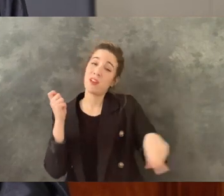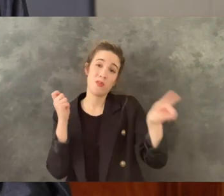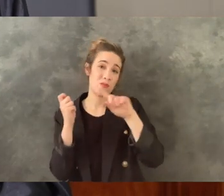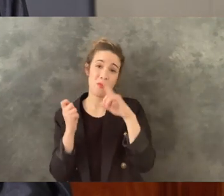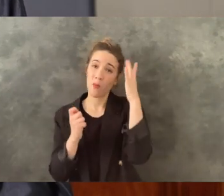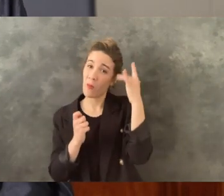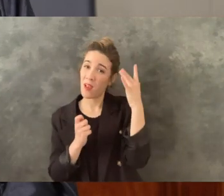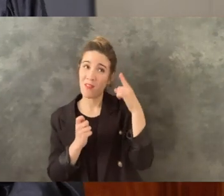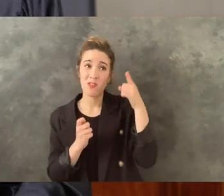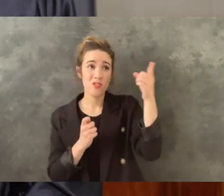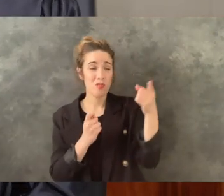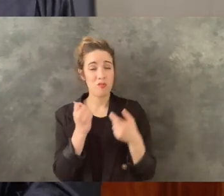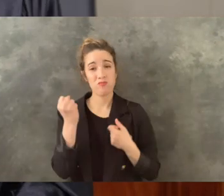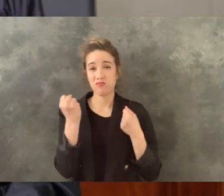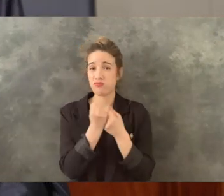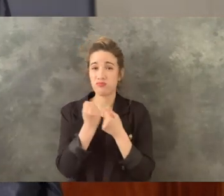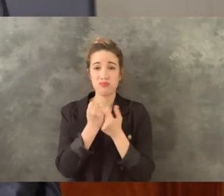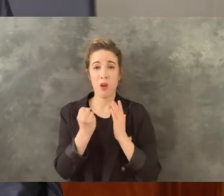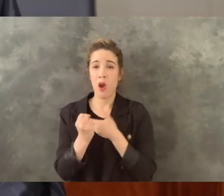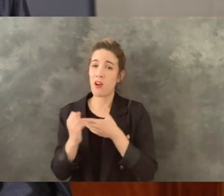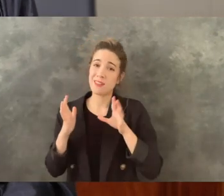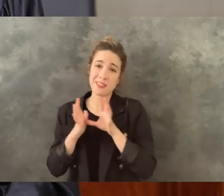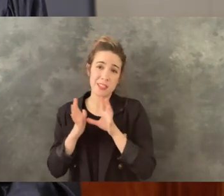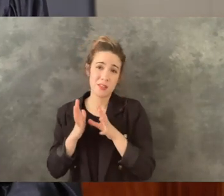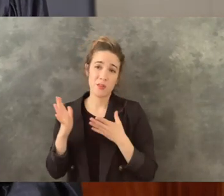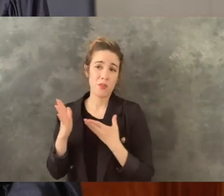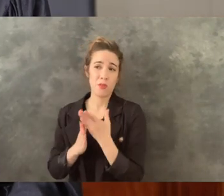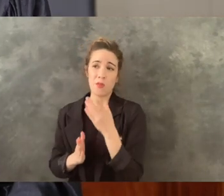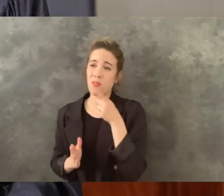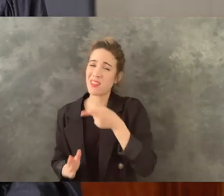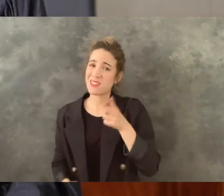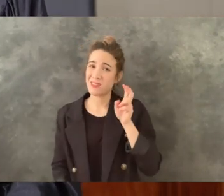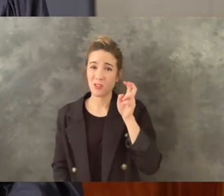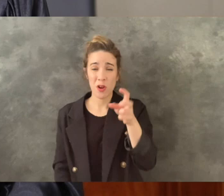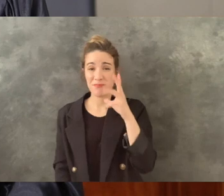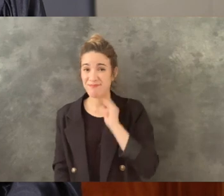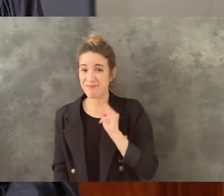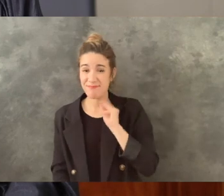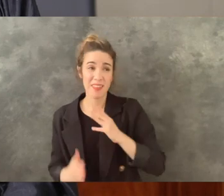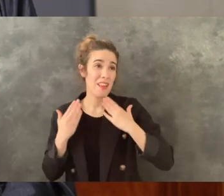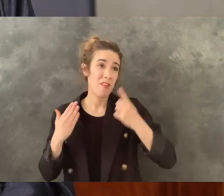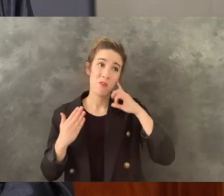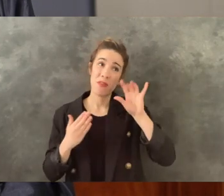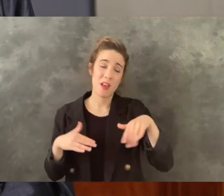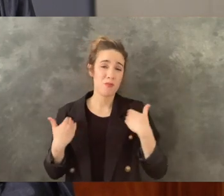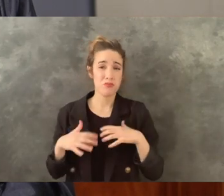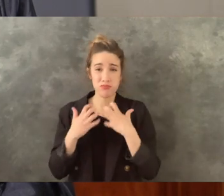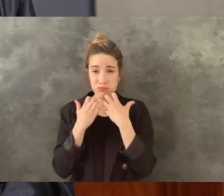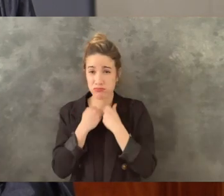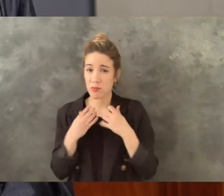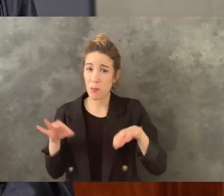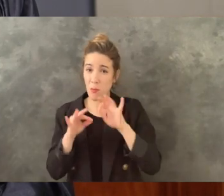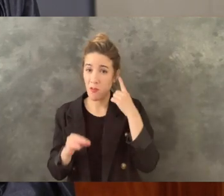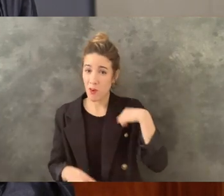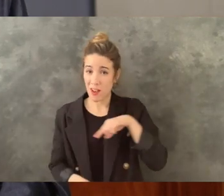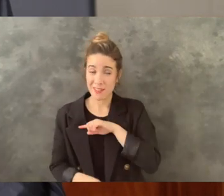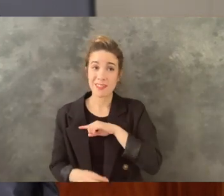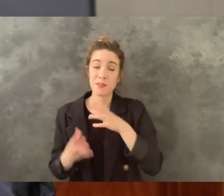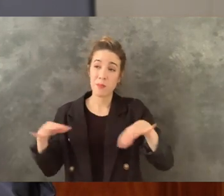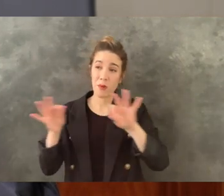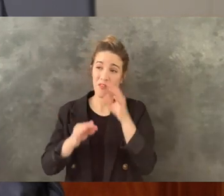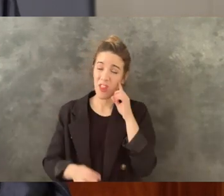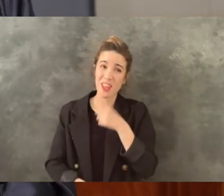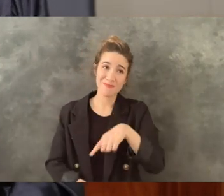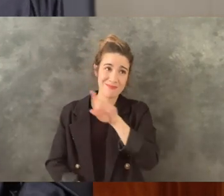celebrate you because you have stood alongside our seniors throughout this journey. Thank you for that. It means a great deal to us and to